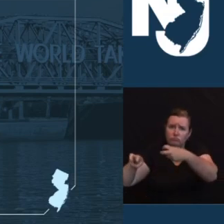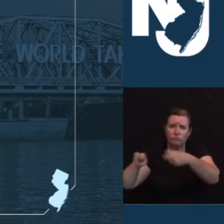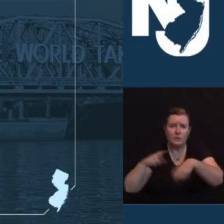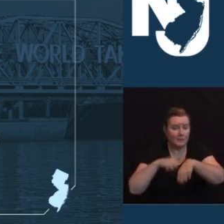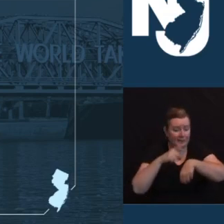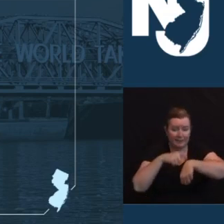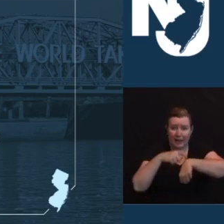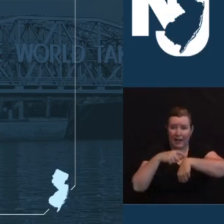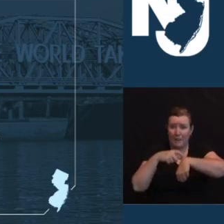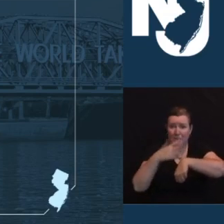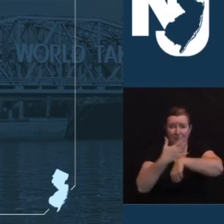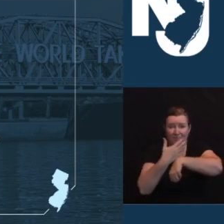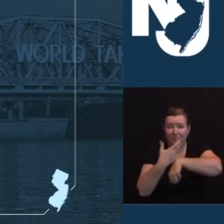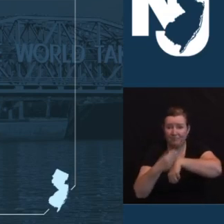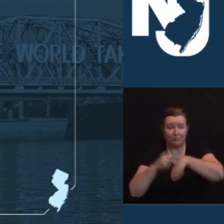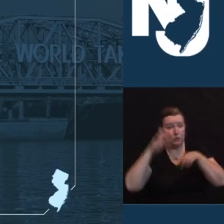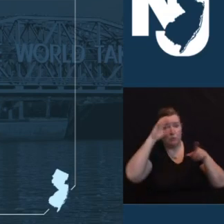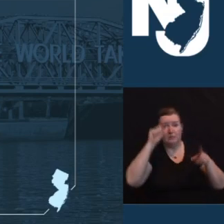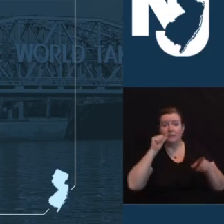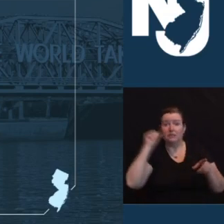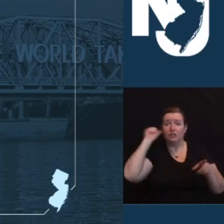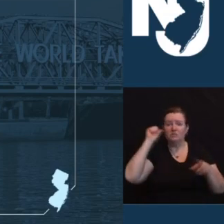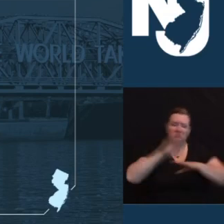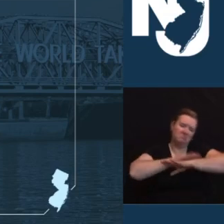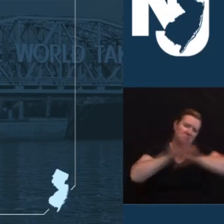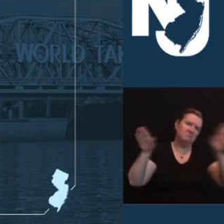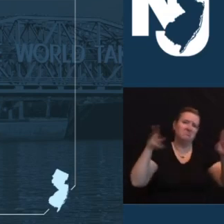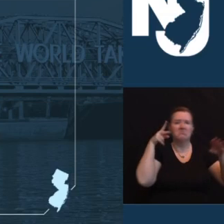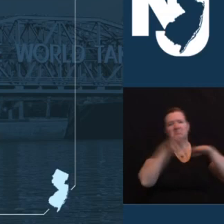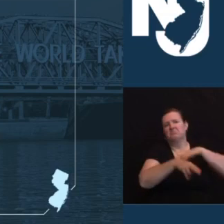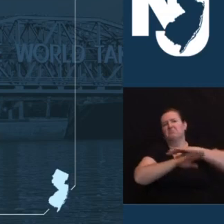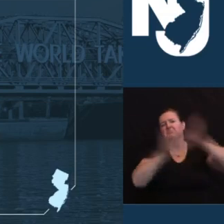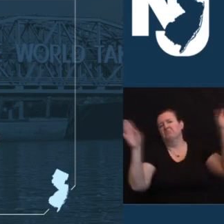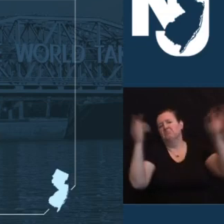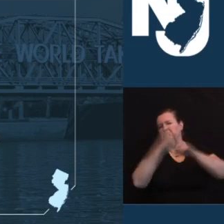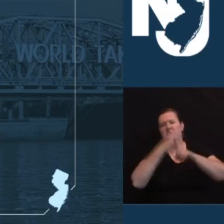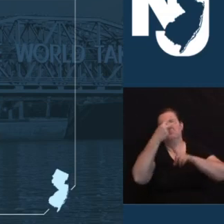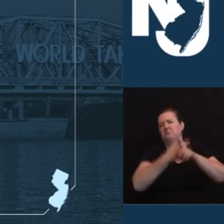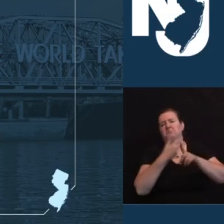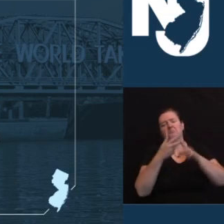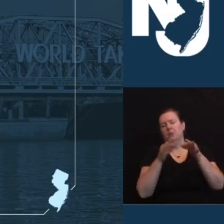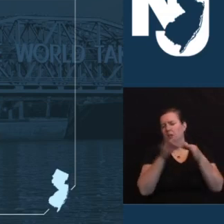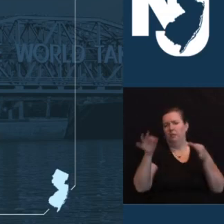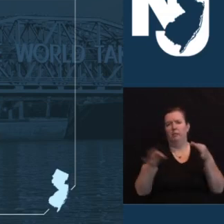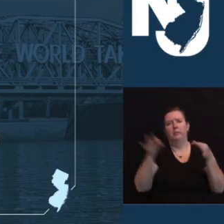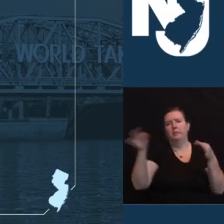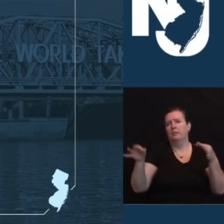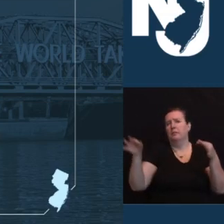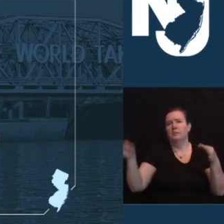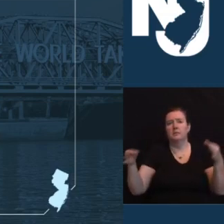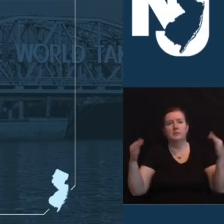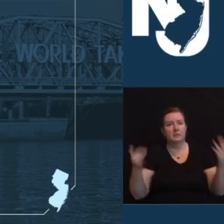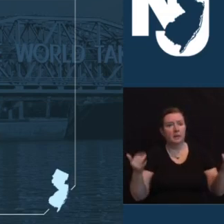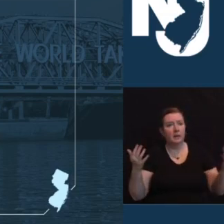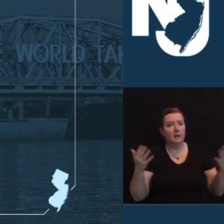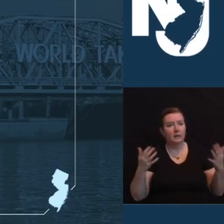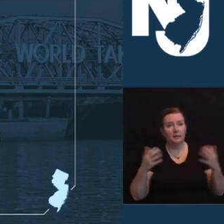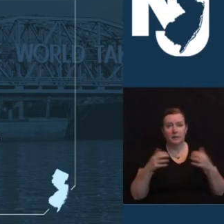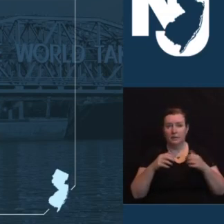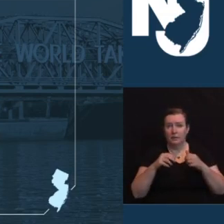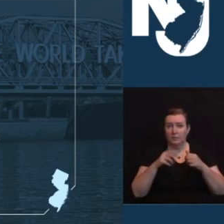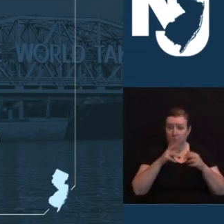day, that could now be months until what we're talking about happens, whether he's reelected or Joe Biden is elected.